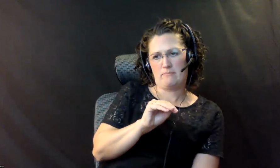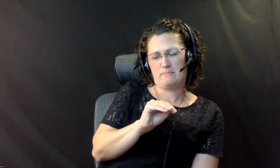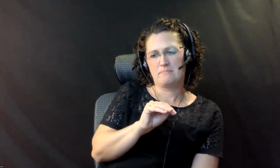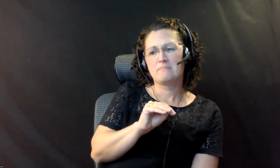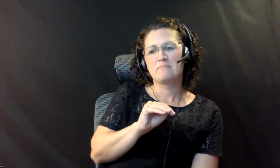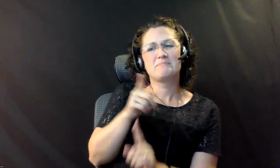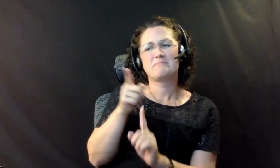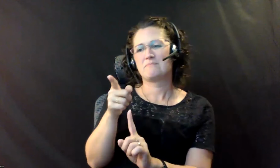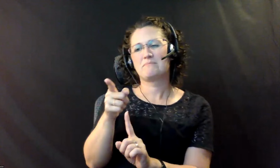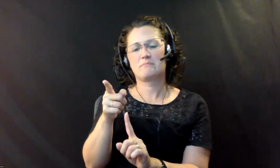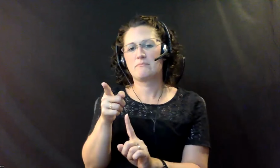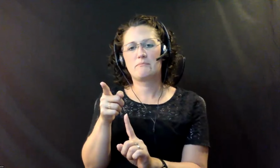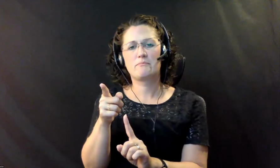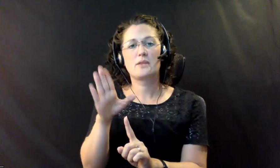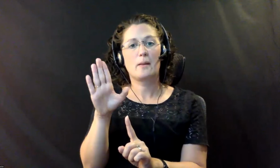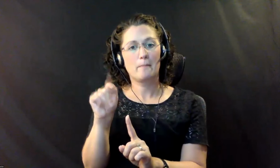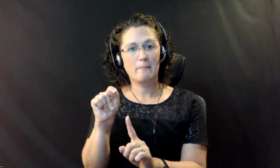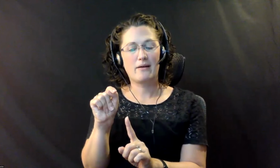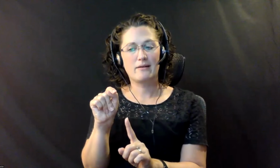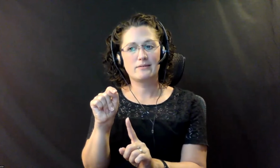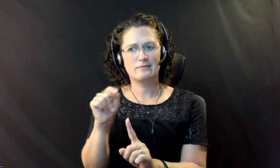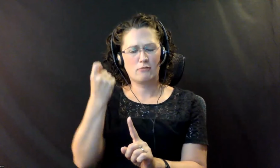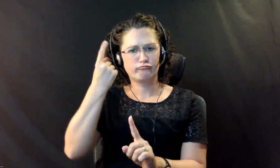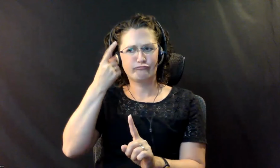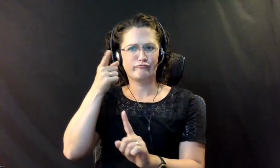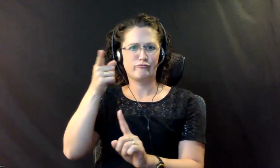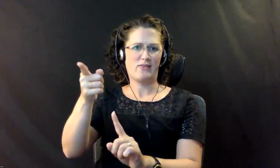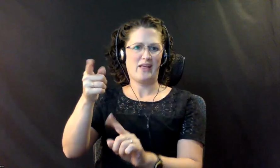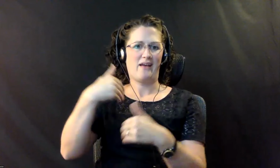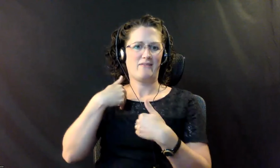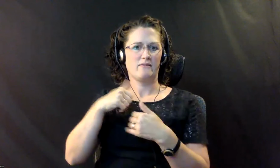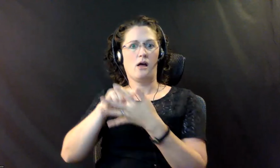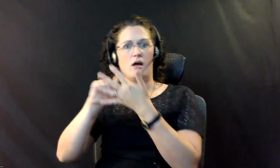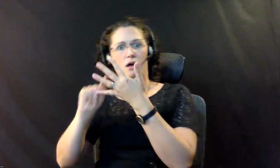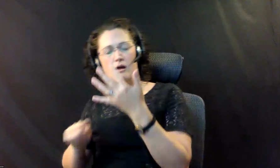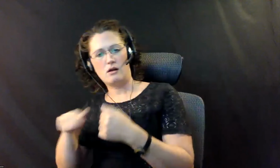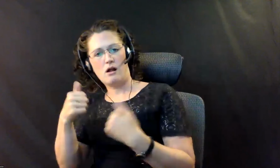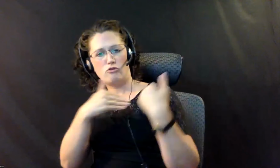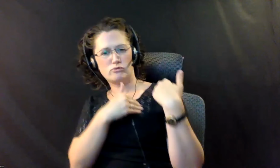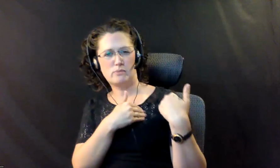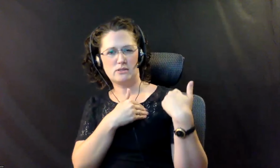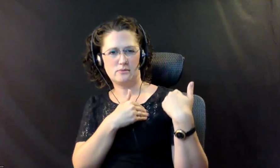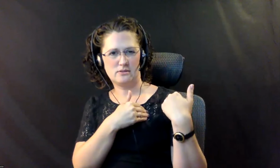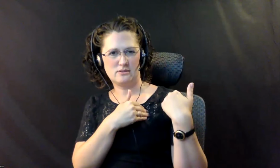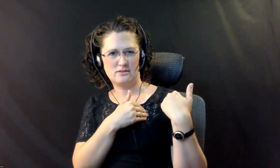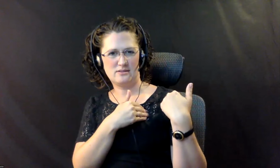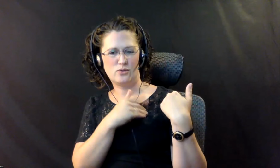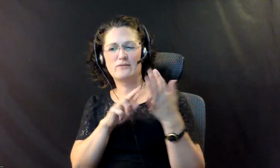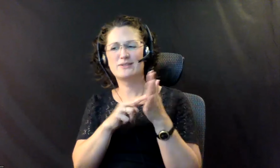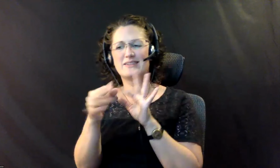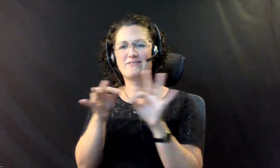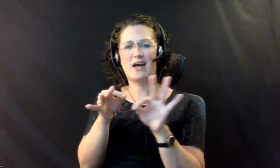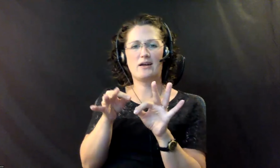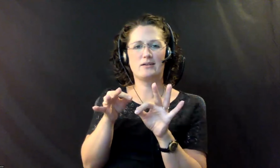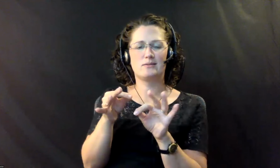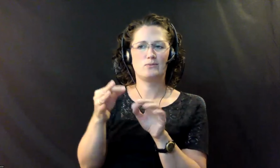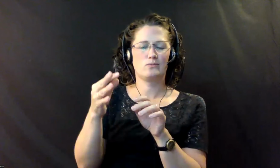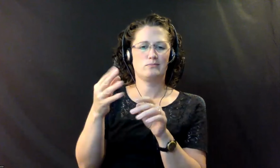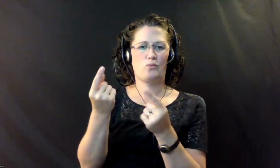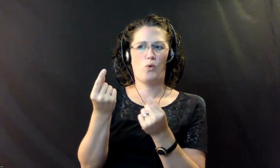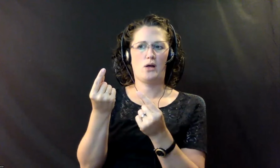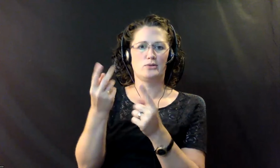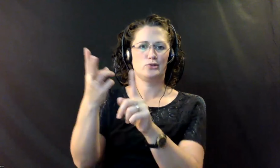it as effectively as a dedicated BRM would do. So therefore, how do we define what BRM does and also what those IT leaders do? And